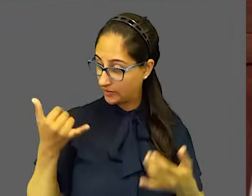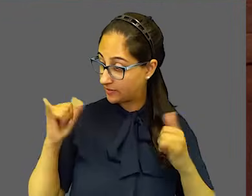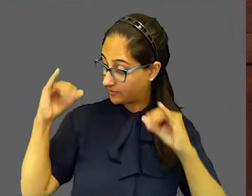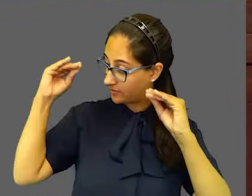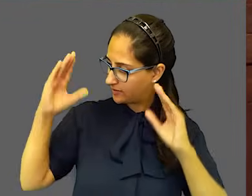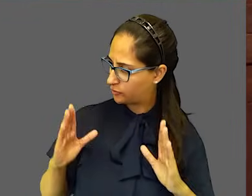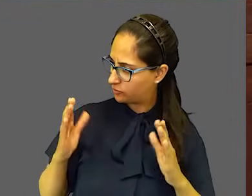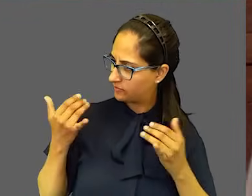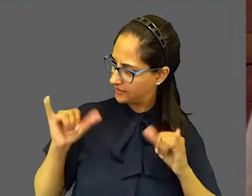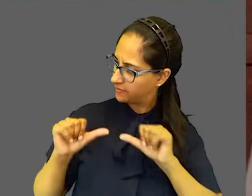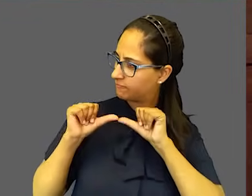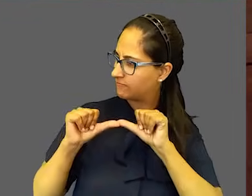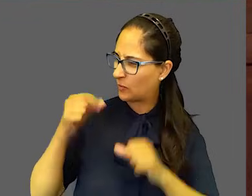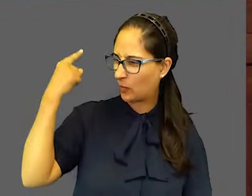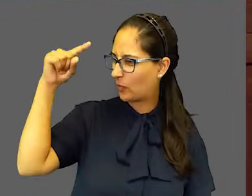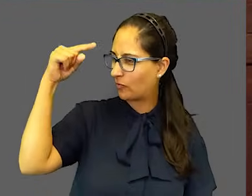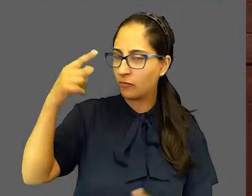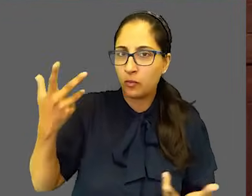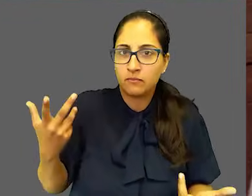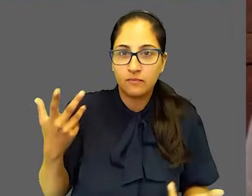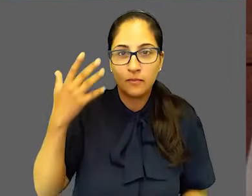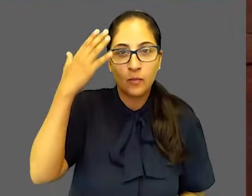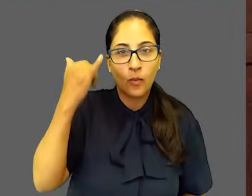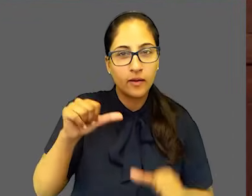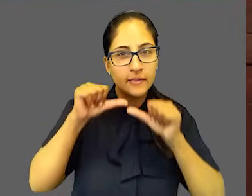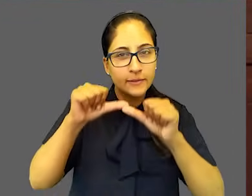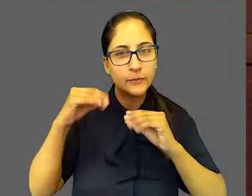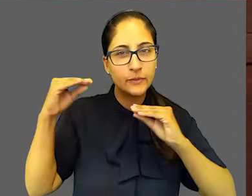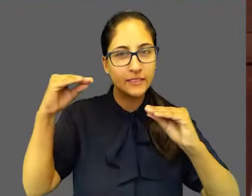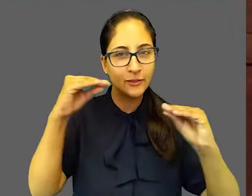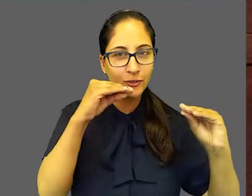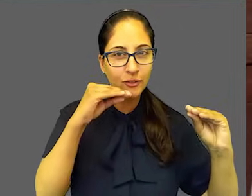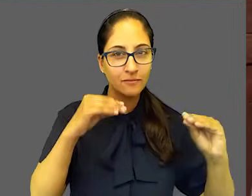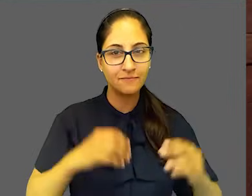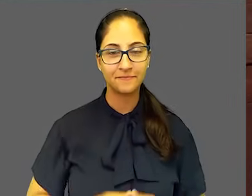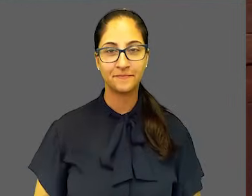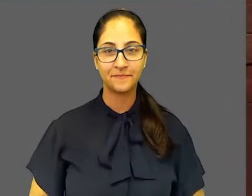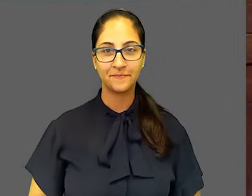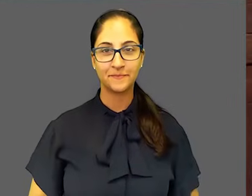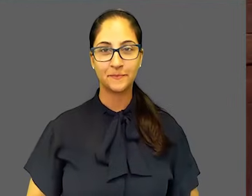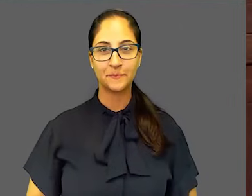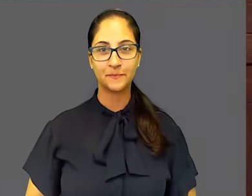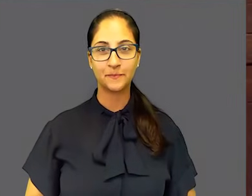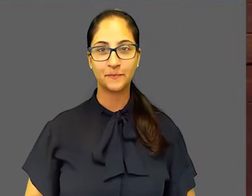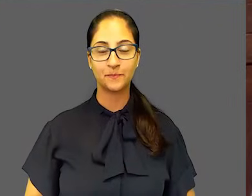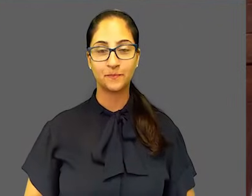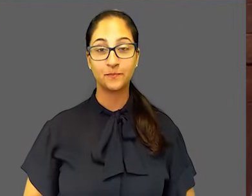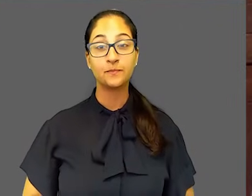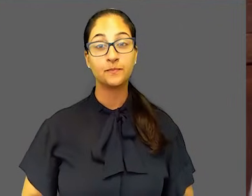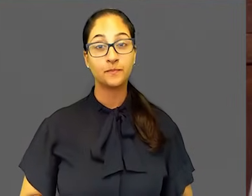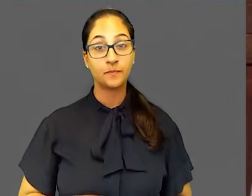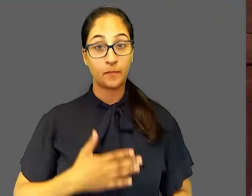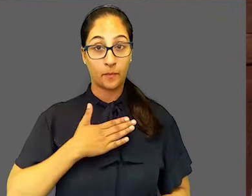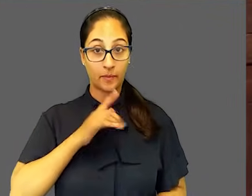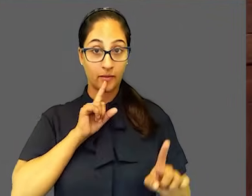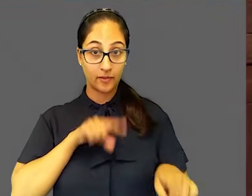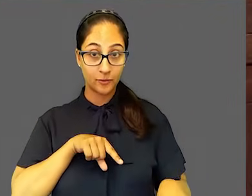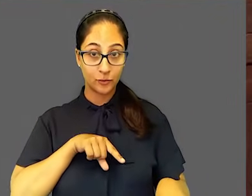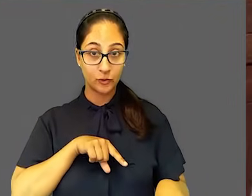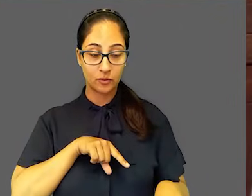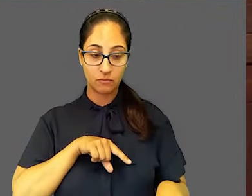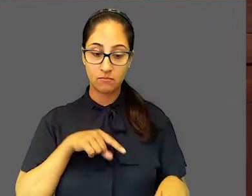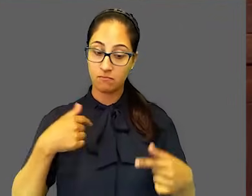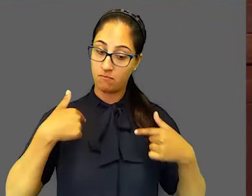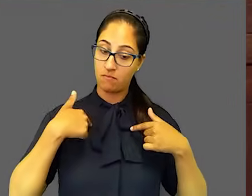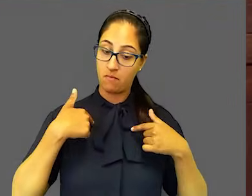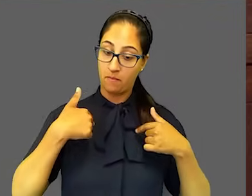still practicing, why? Why are you still doing this? And, for myself, I became a teacher because I